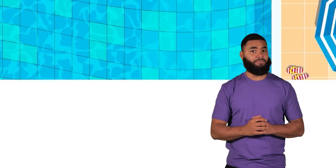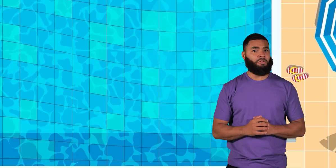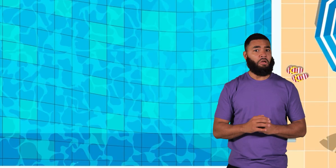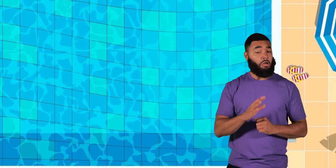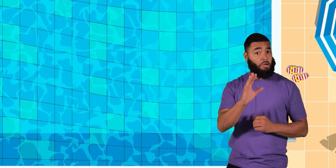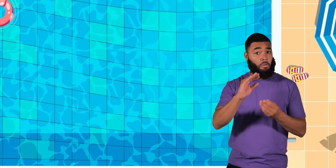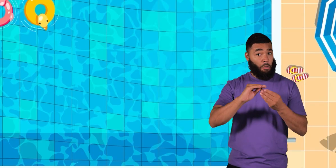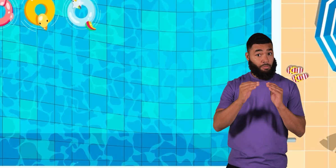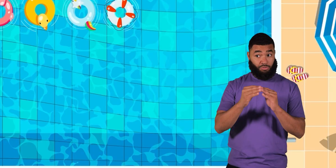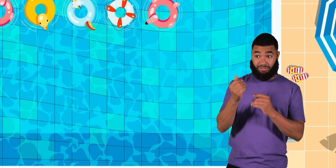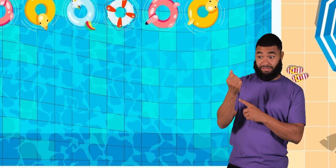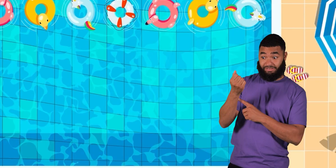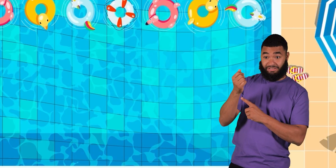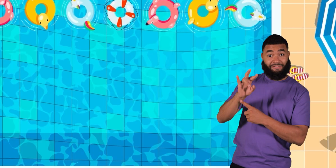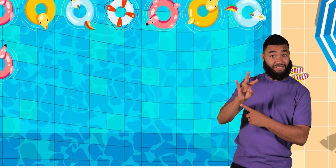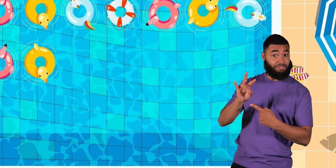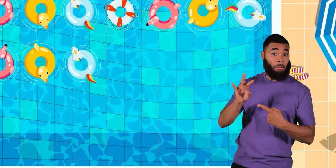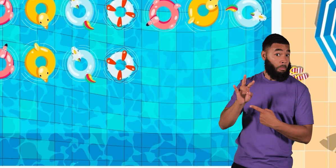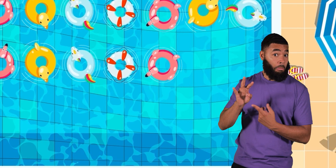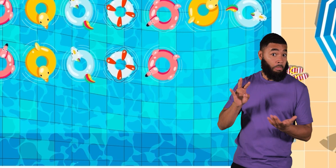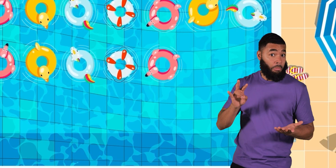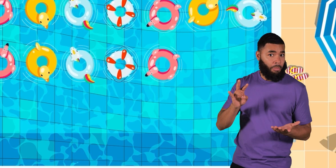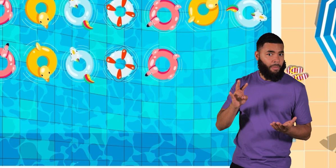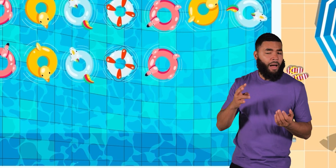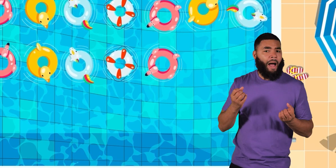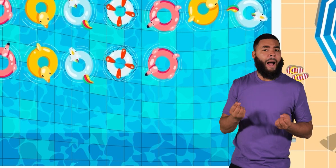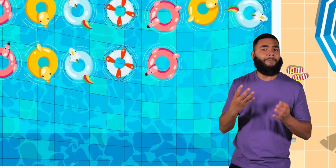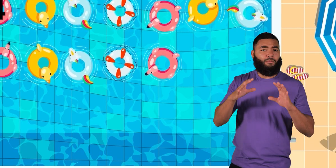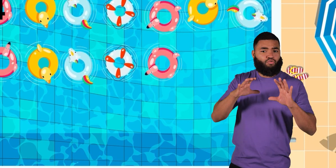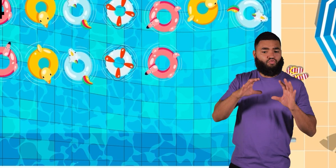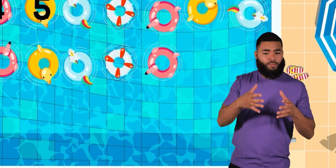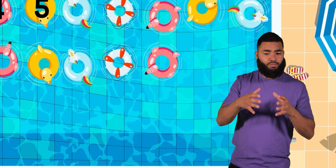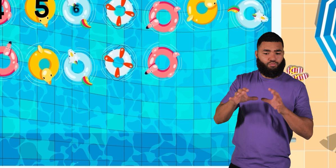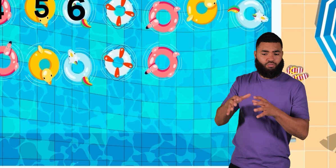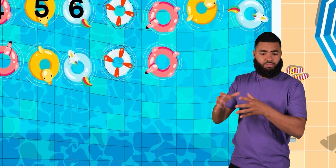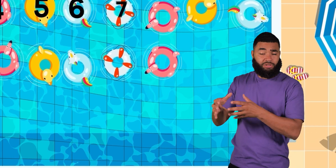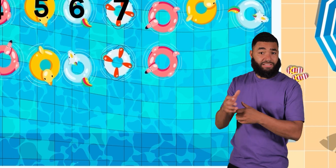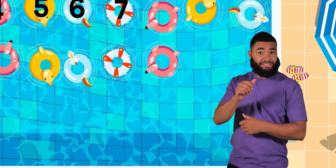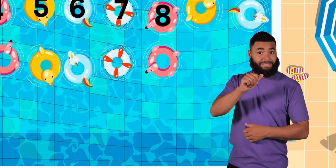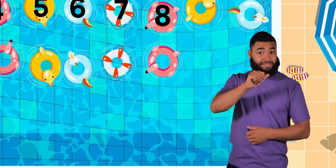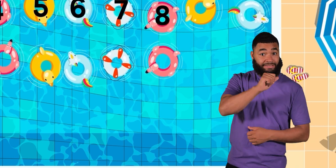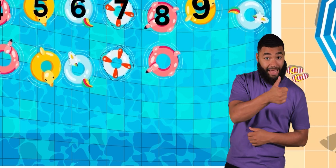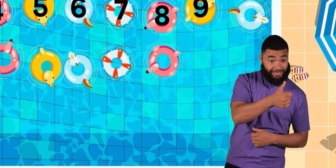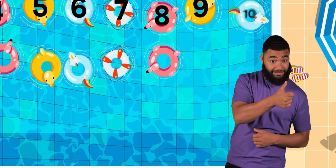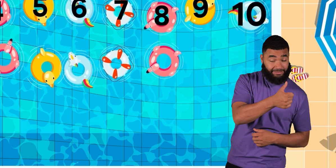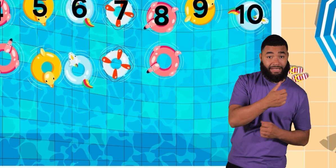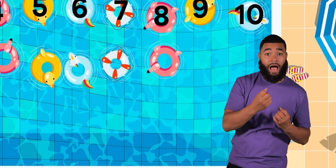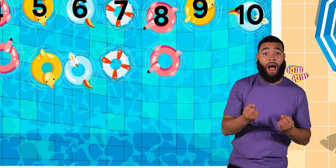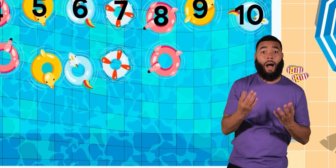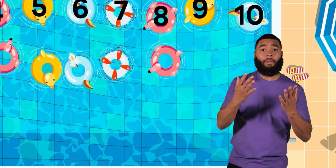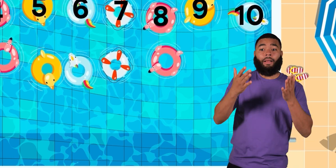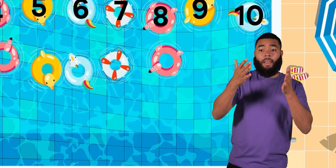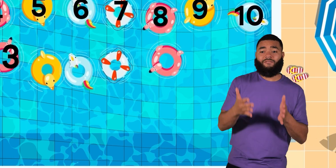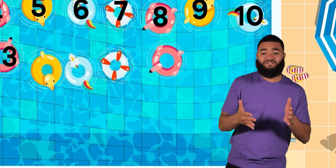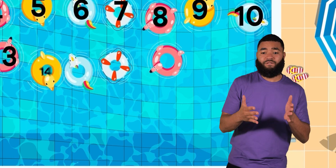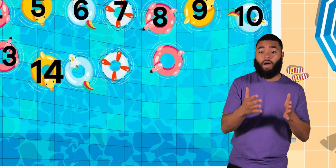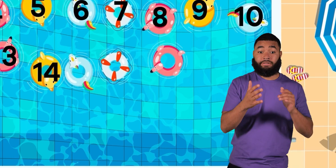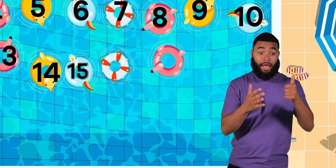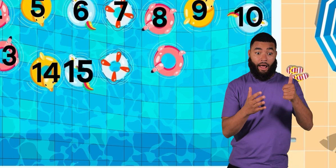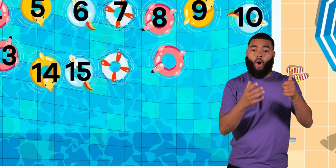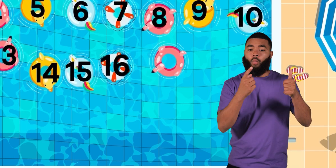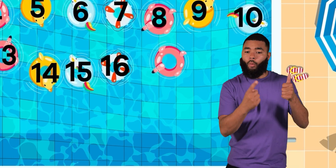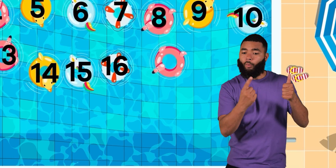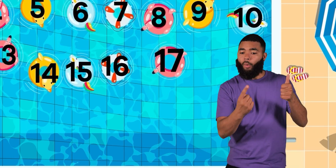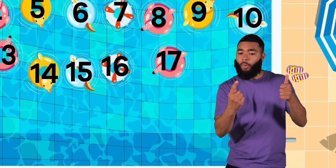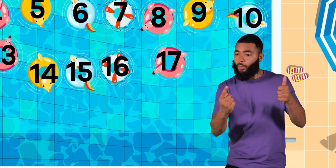more. what about the number 17? how many groups of 10s and how many leftover